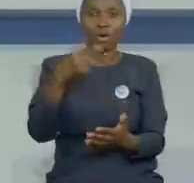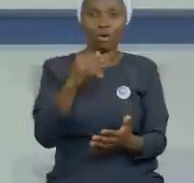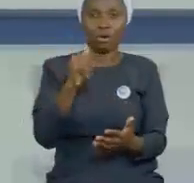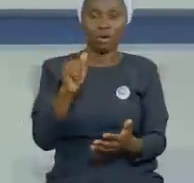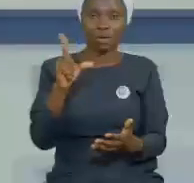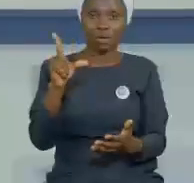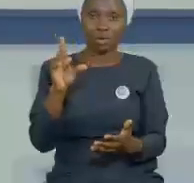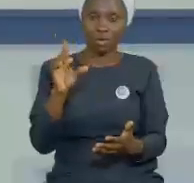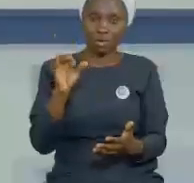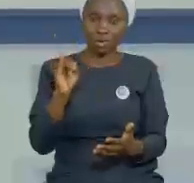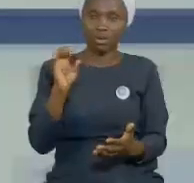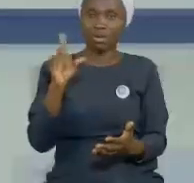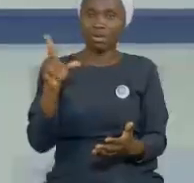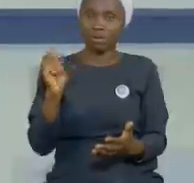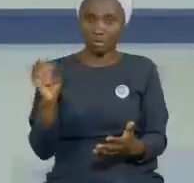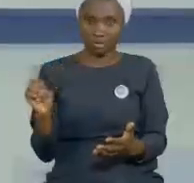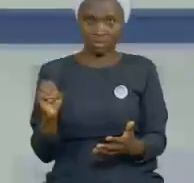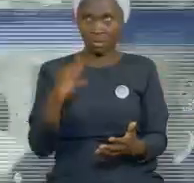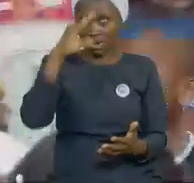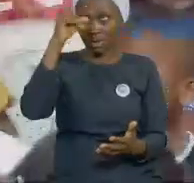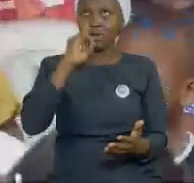He's here with us in Cameroon.